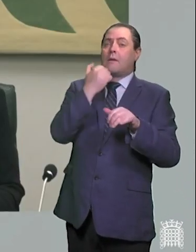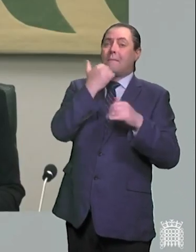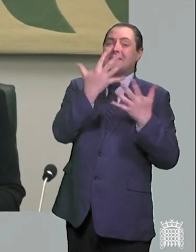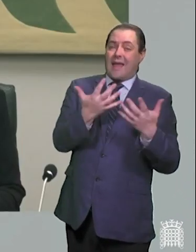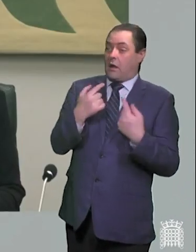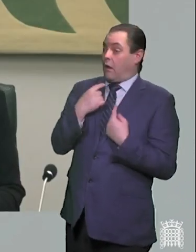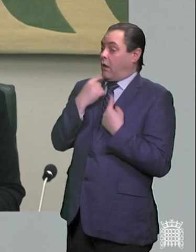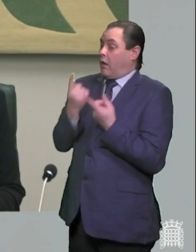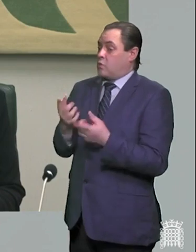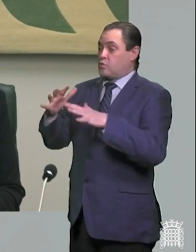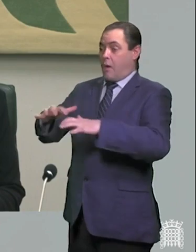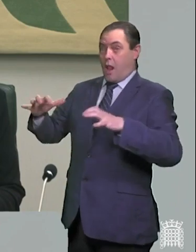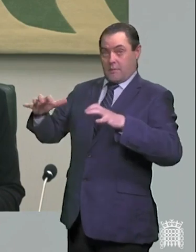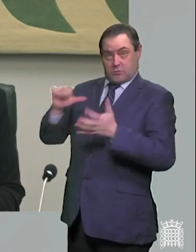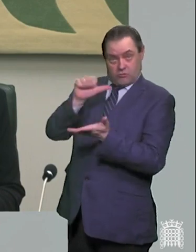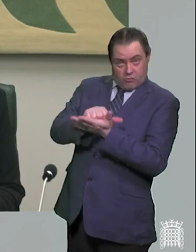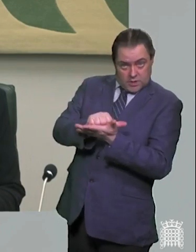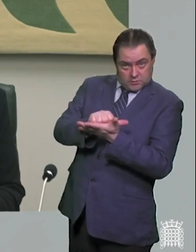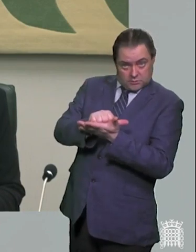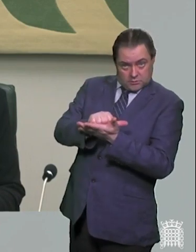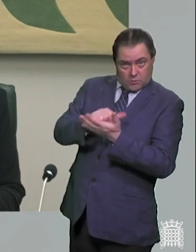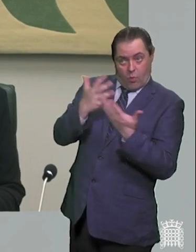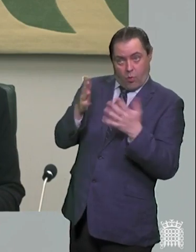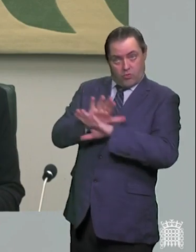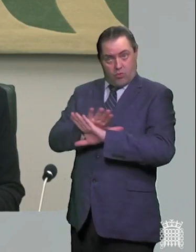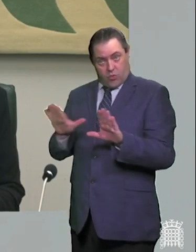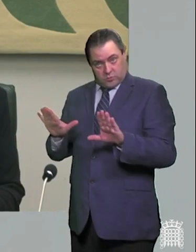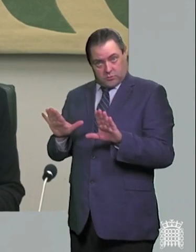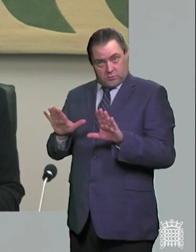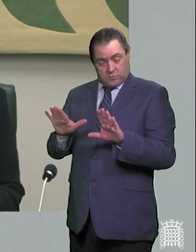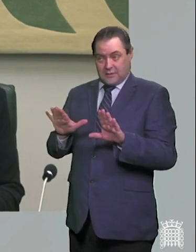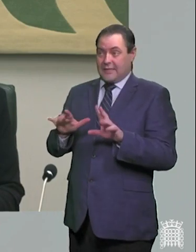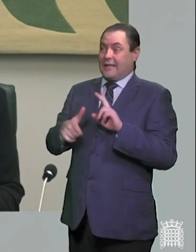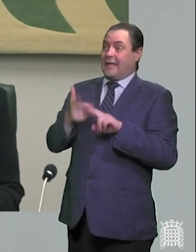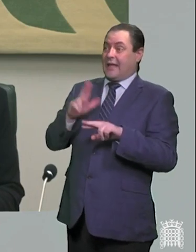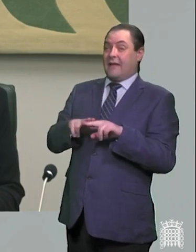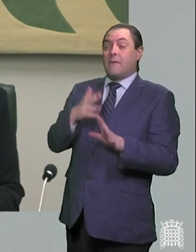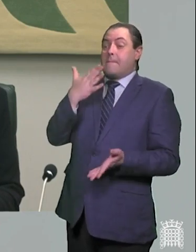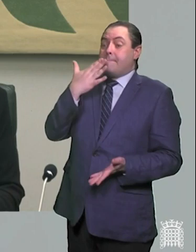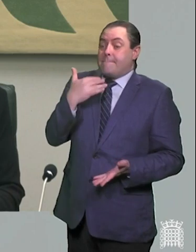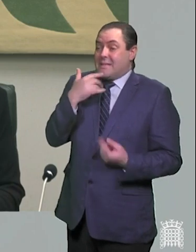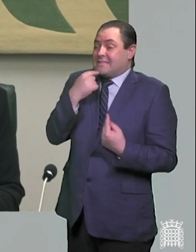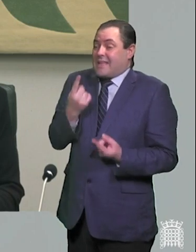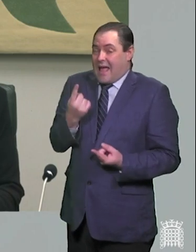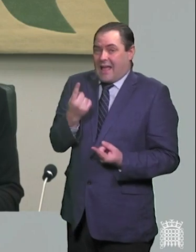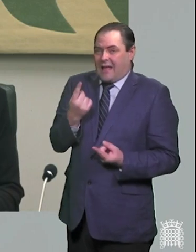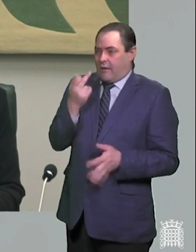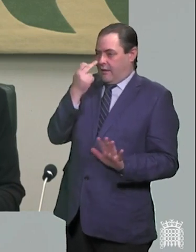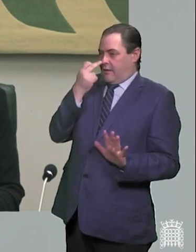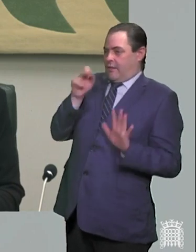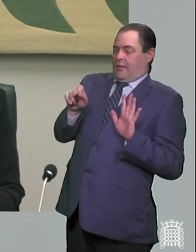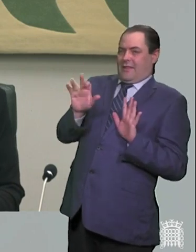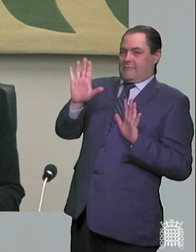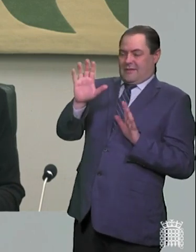House was correct or not, whether, and if so, how quickly and comprehensively any misleading statement was